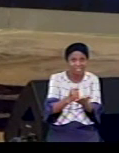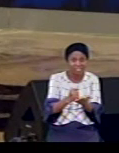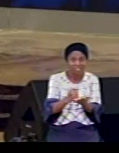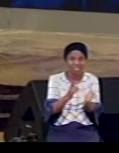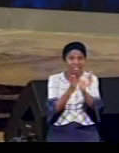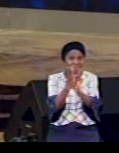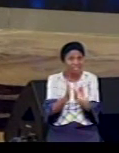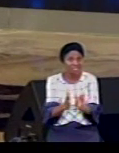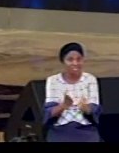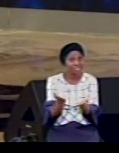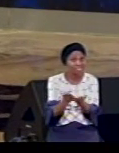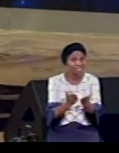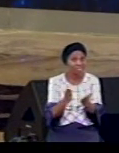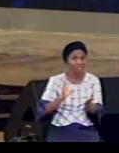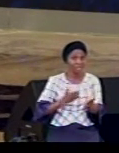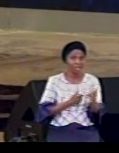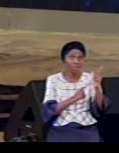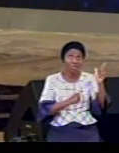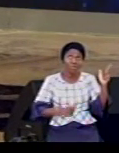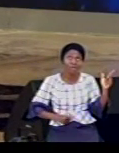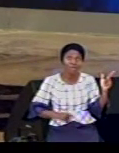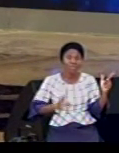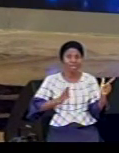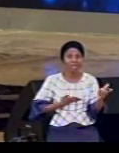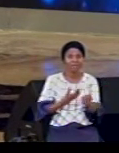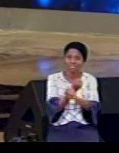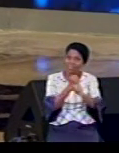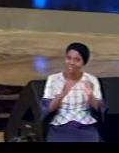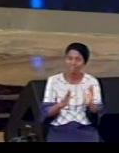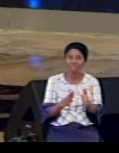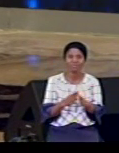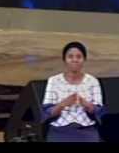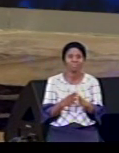our Lord, our Savior.